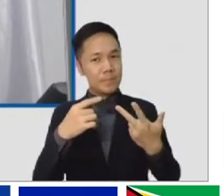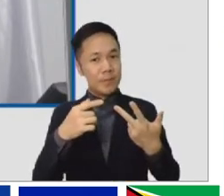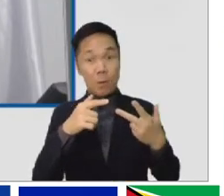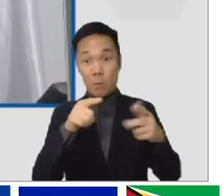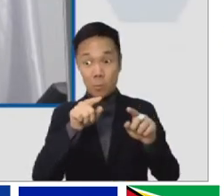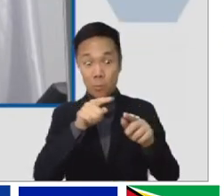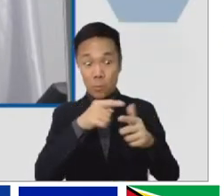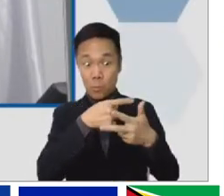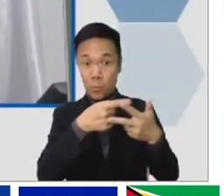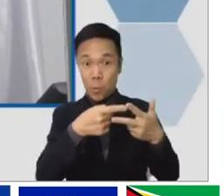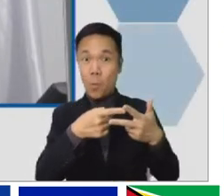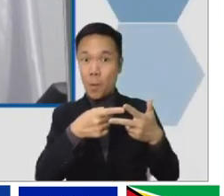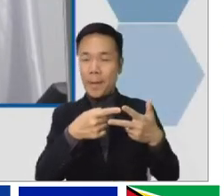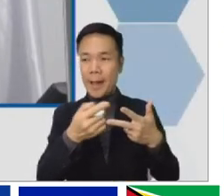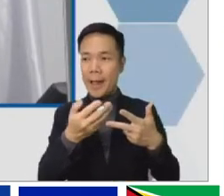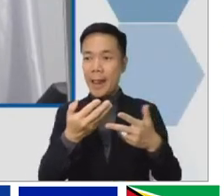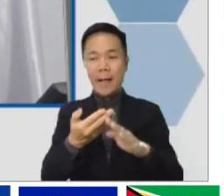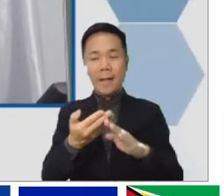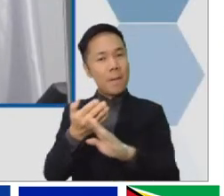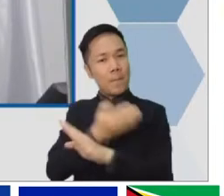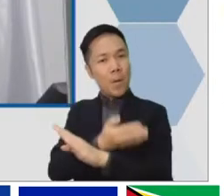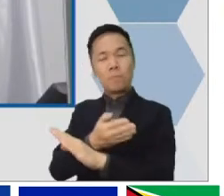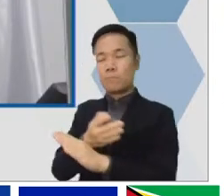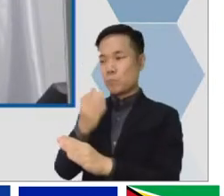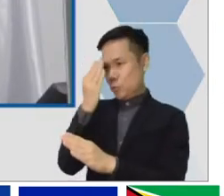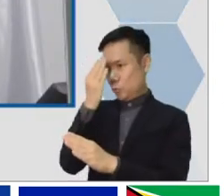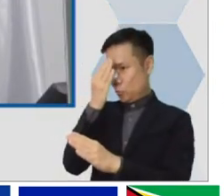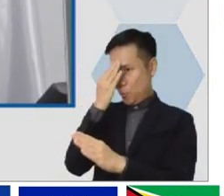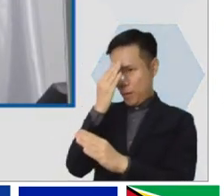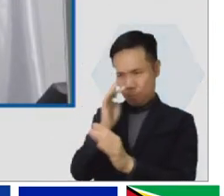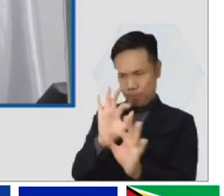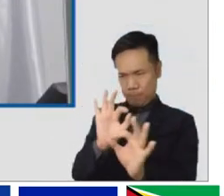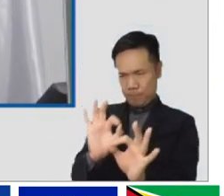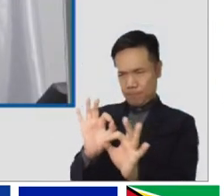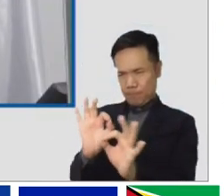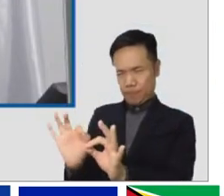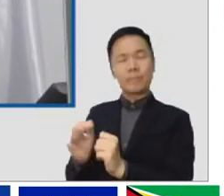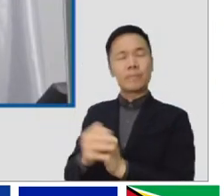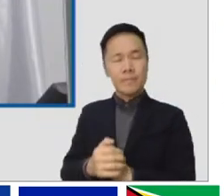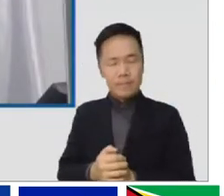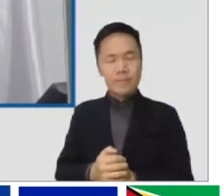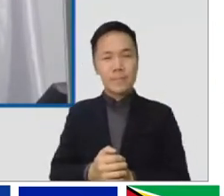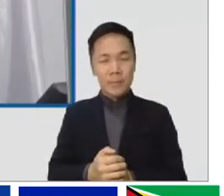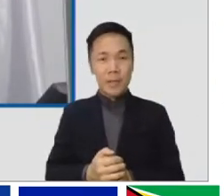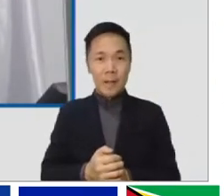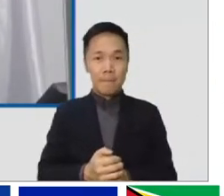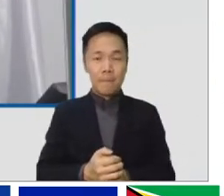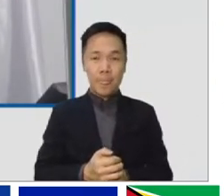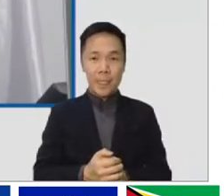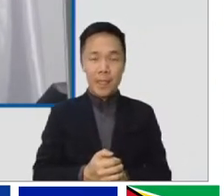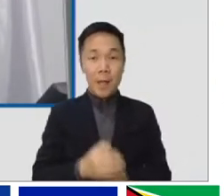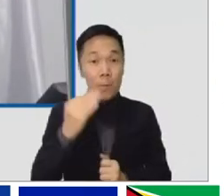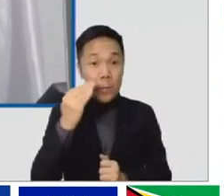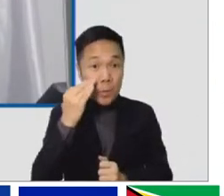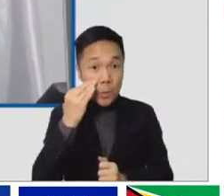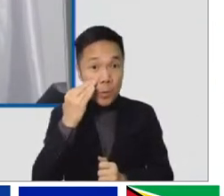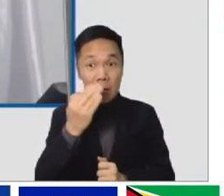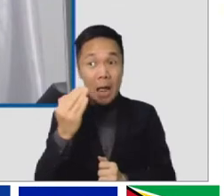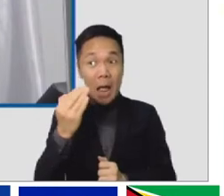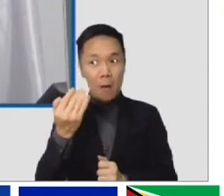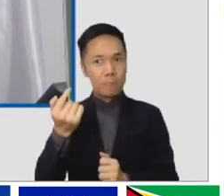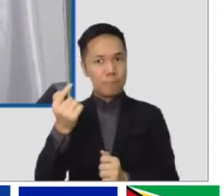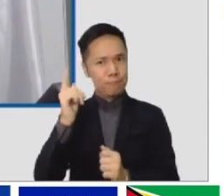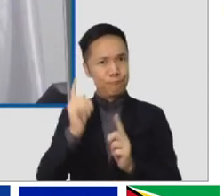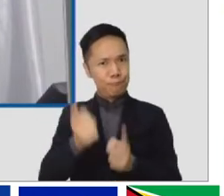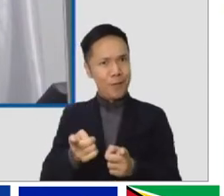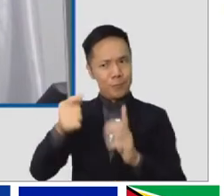response. But we are also aware that in addition to go on deeper on the knowledge of all